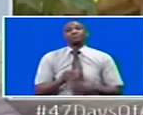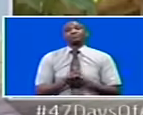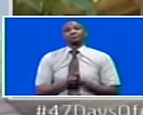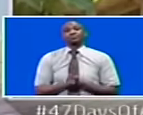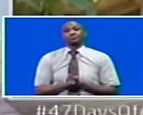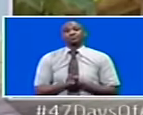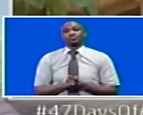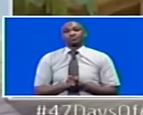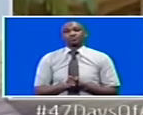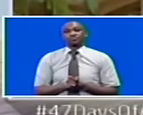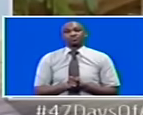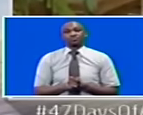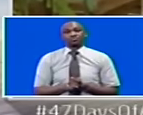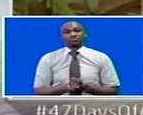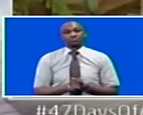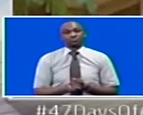So, Madam Speaker,